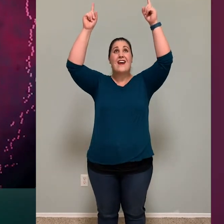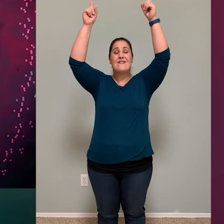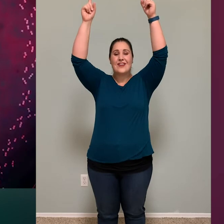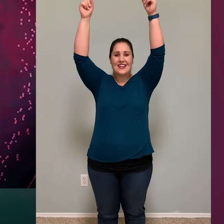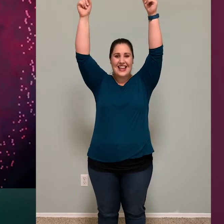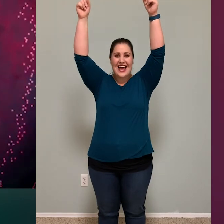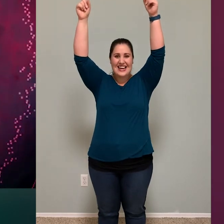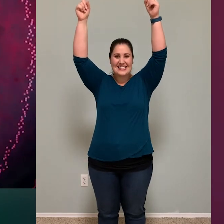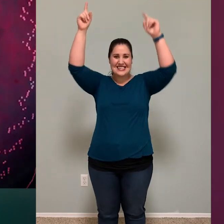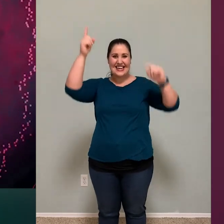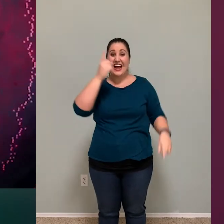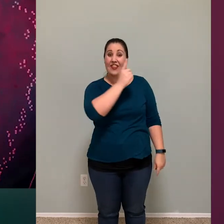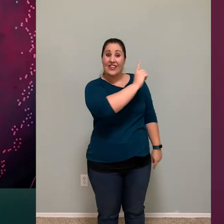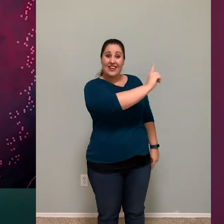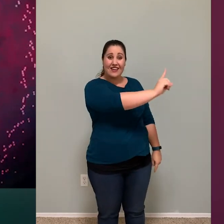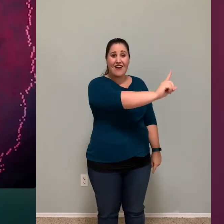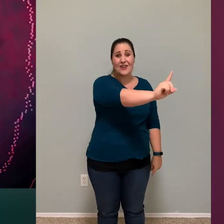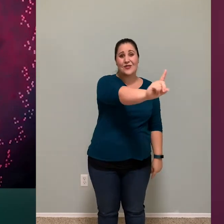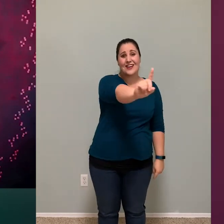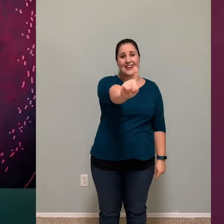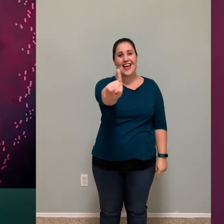Father everlasting, the